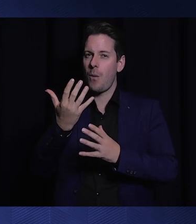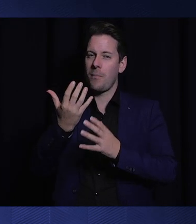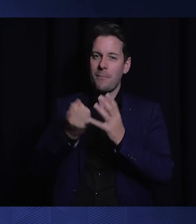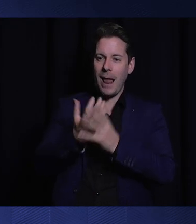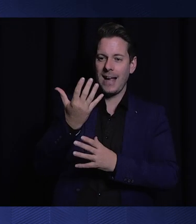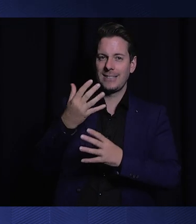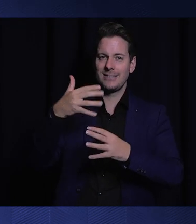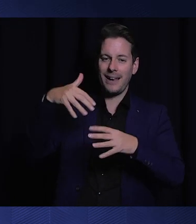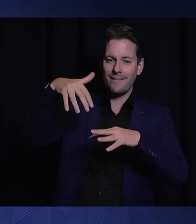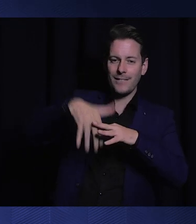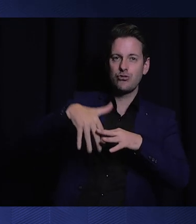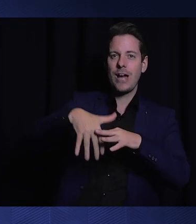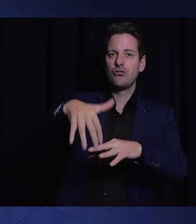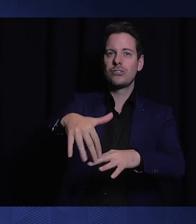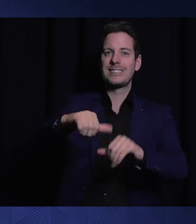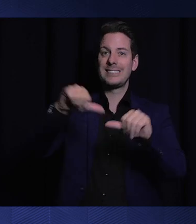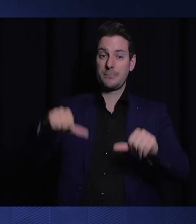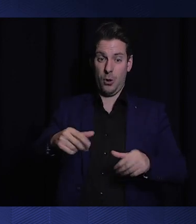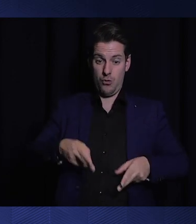the median of the road.